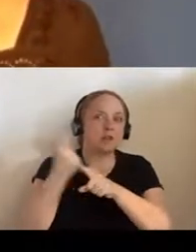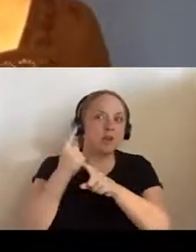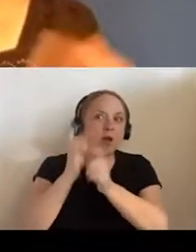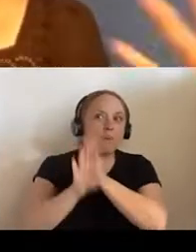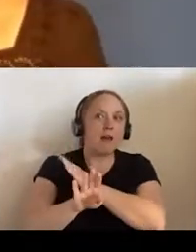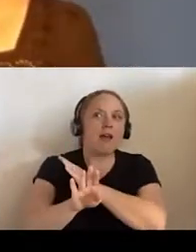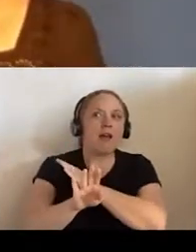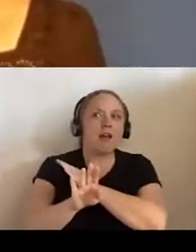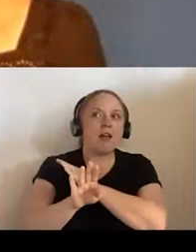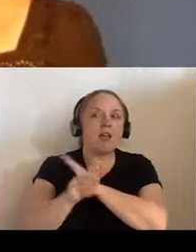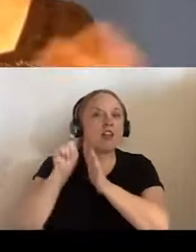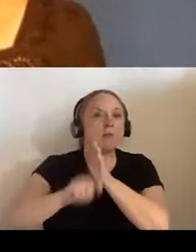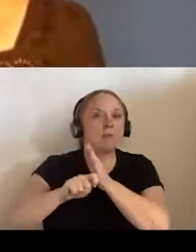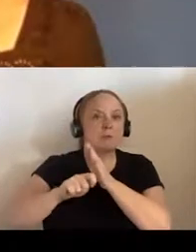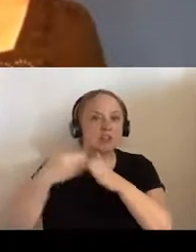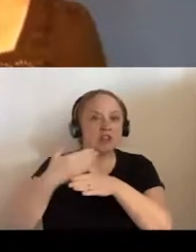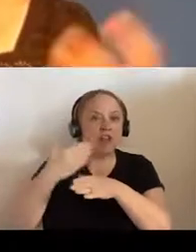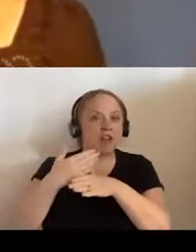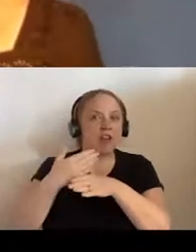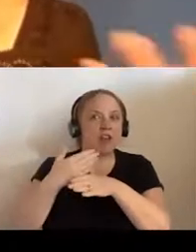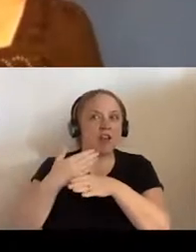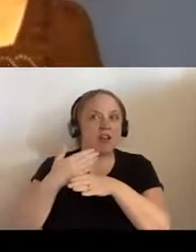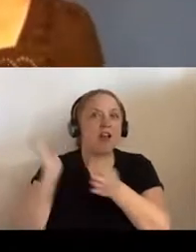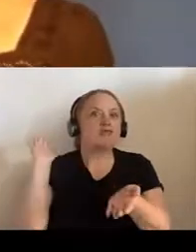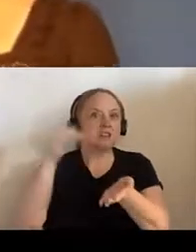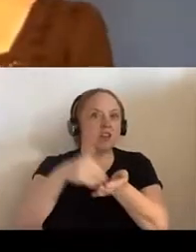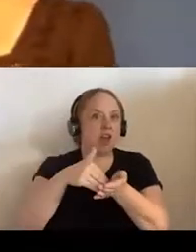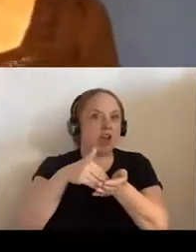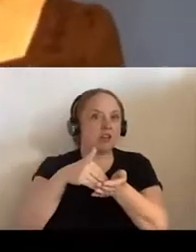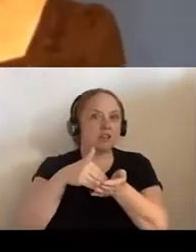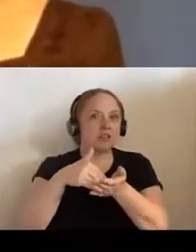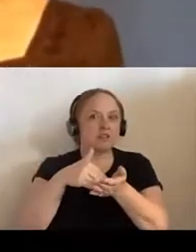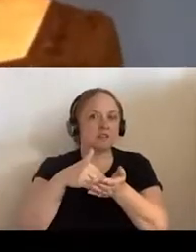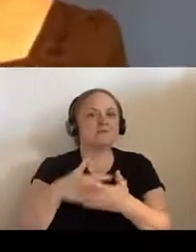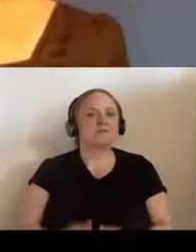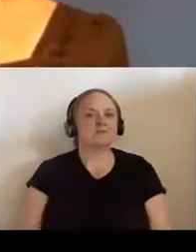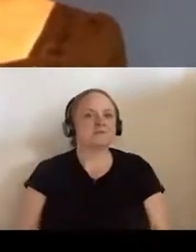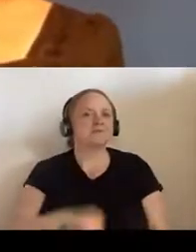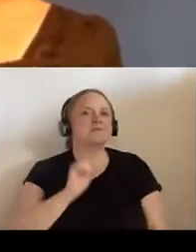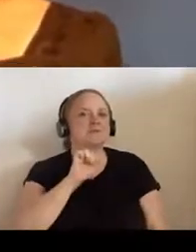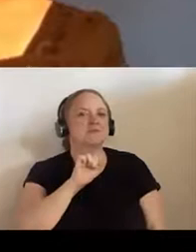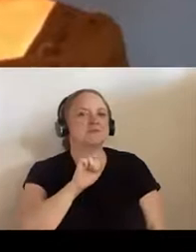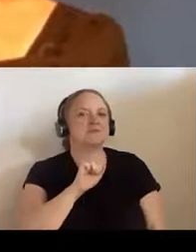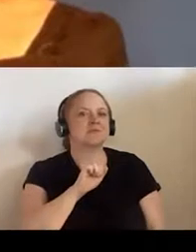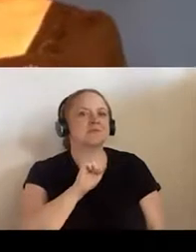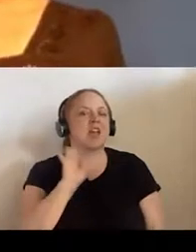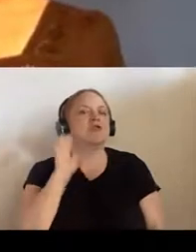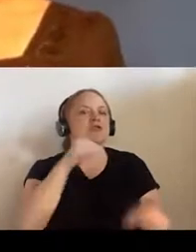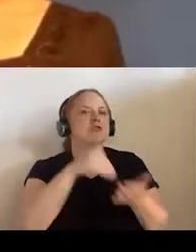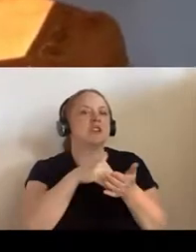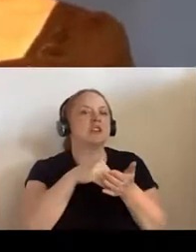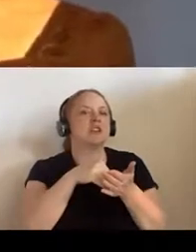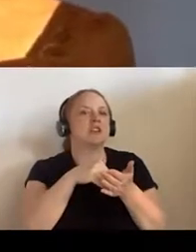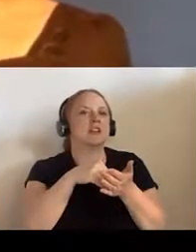the commission and about Return itself as an artwork? Yes, so Return is an